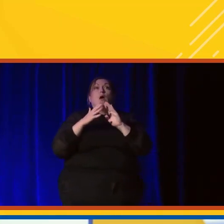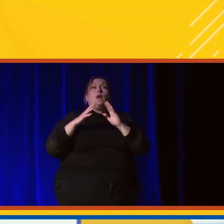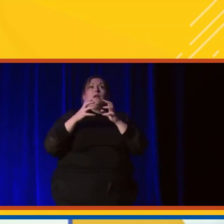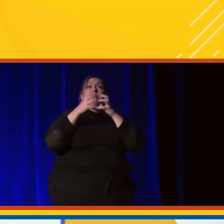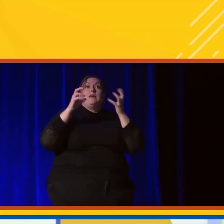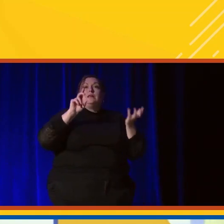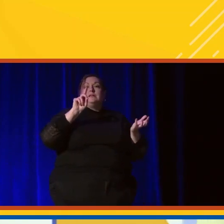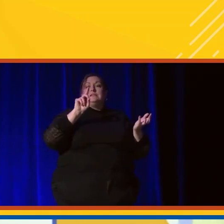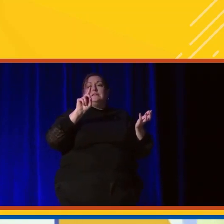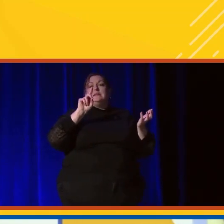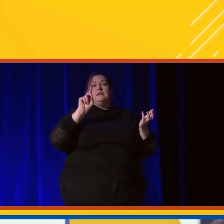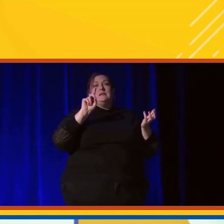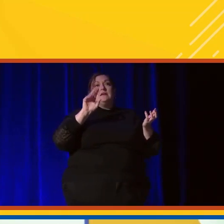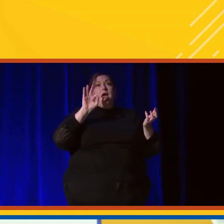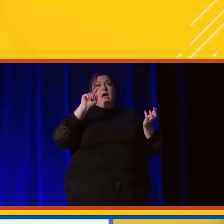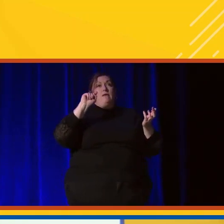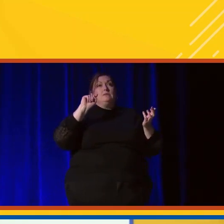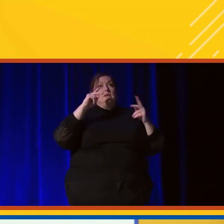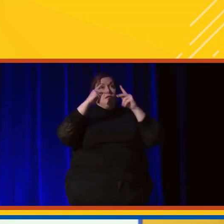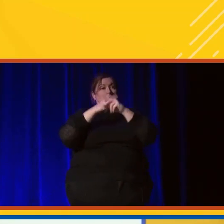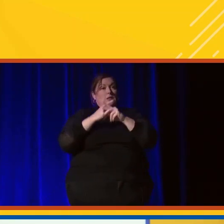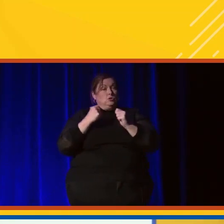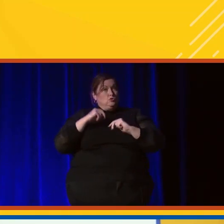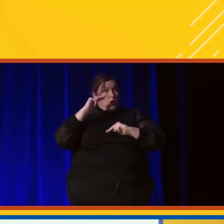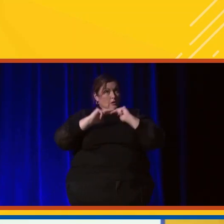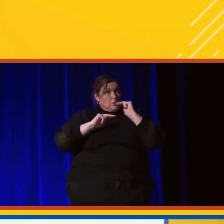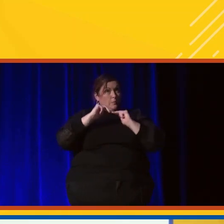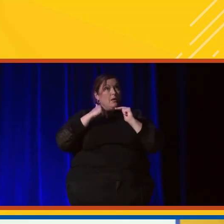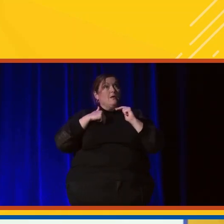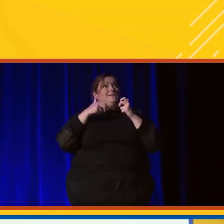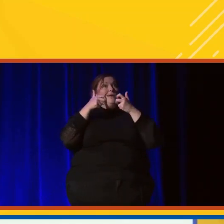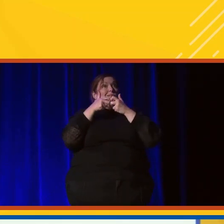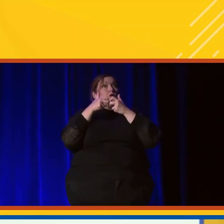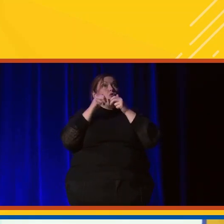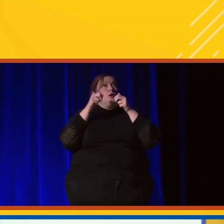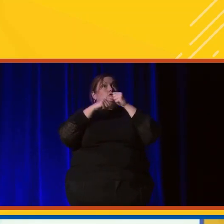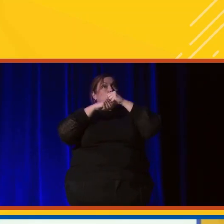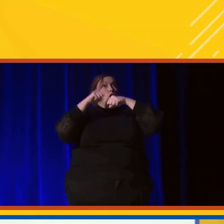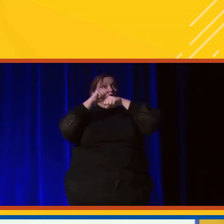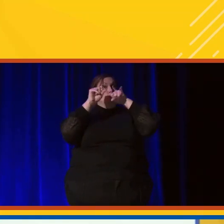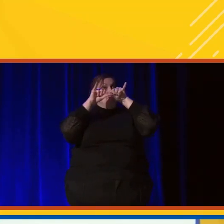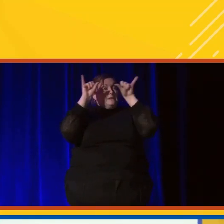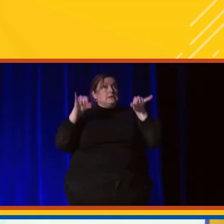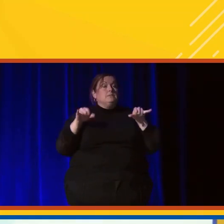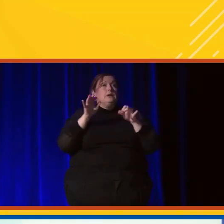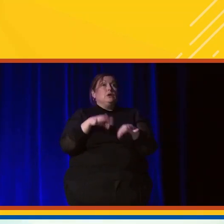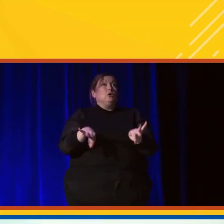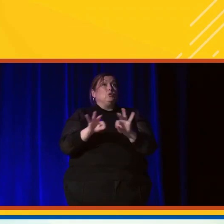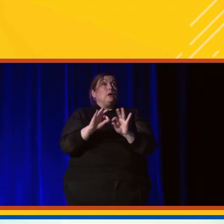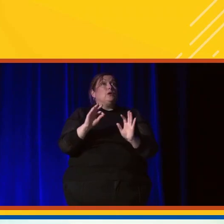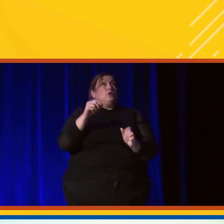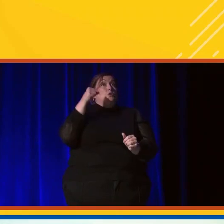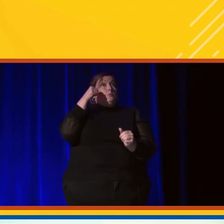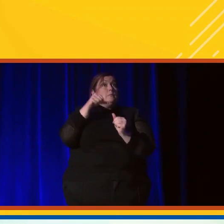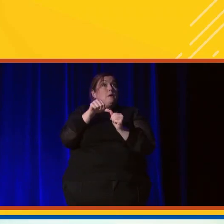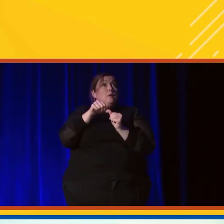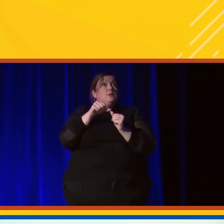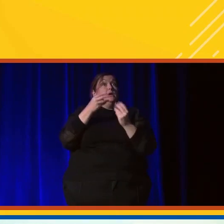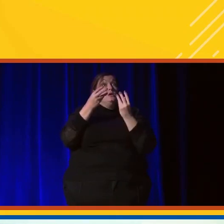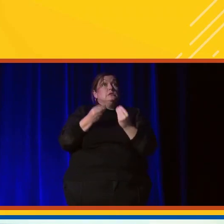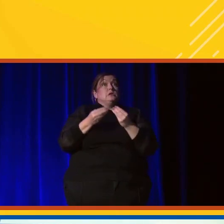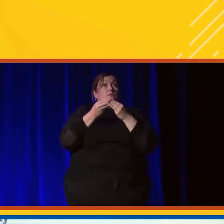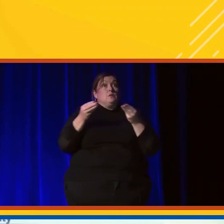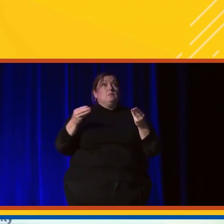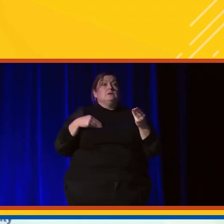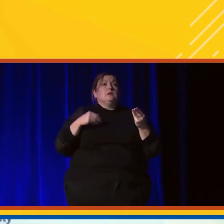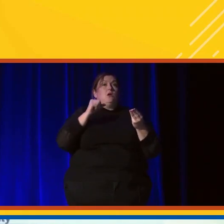lot of DFT calculations to try to build up the electronic structure of the system. And it's critical to note that soft materials